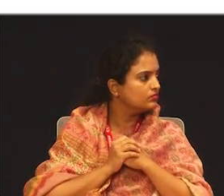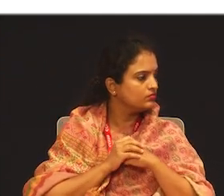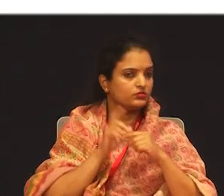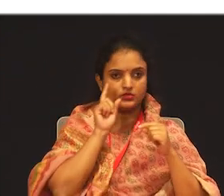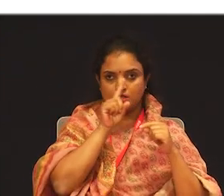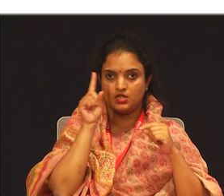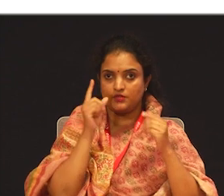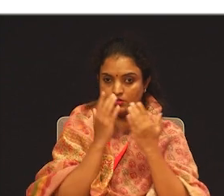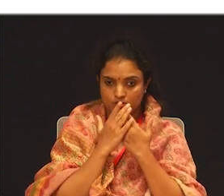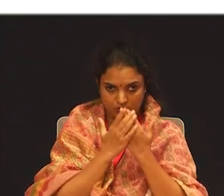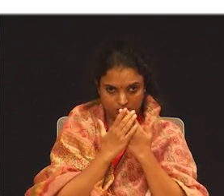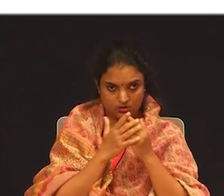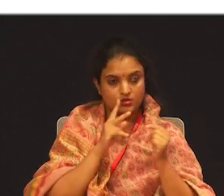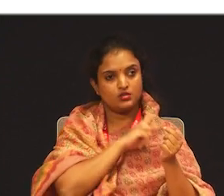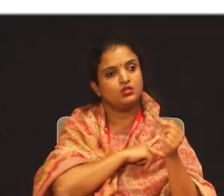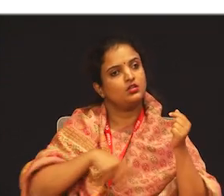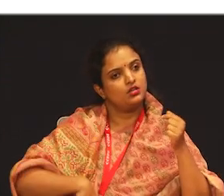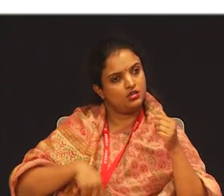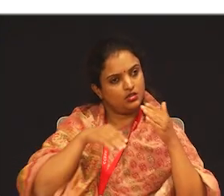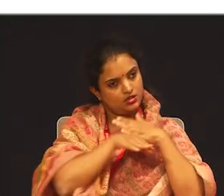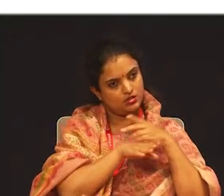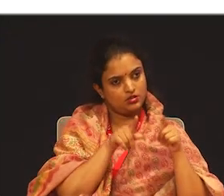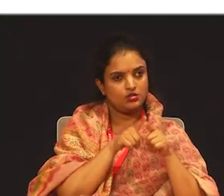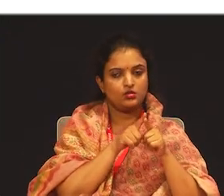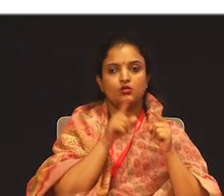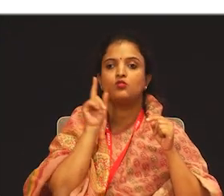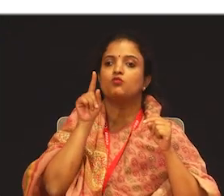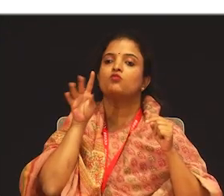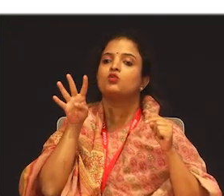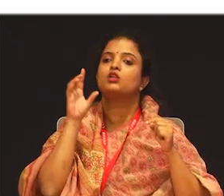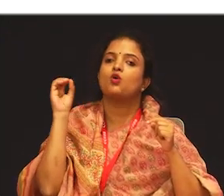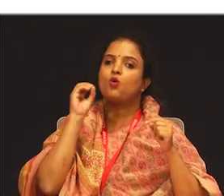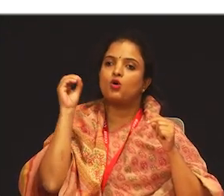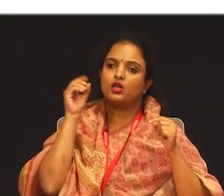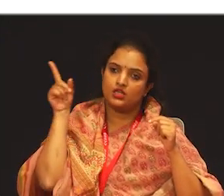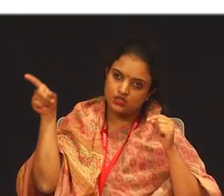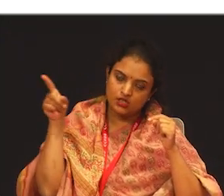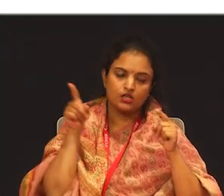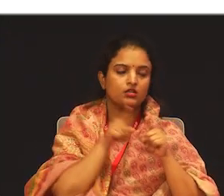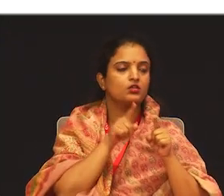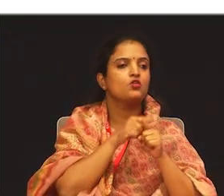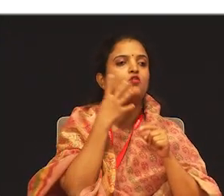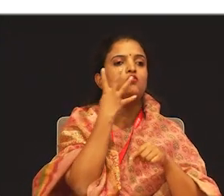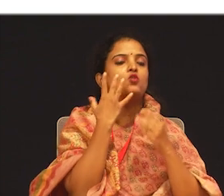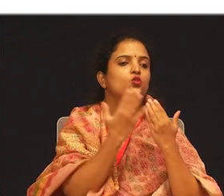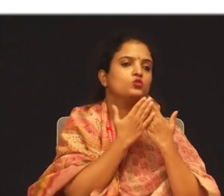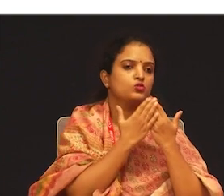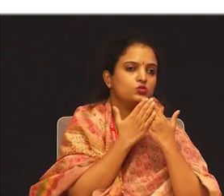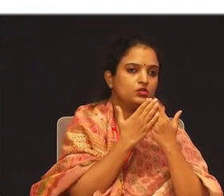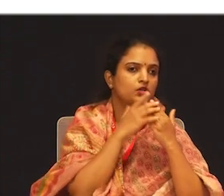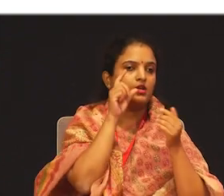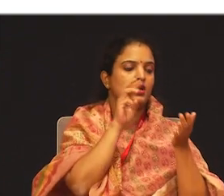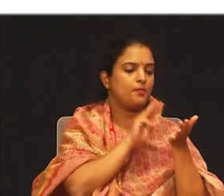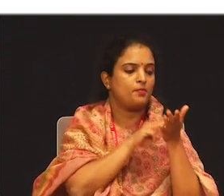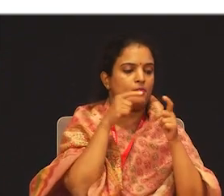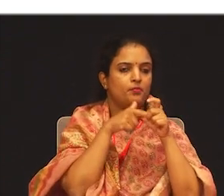11 schools in Karnataka, 14 schools in Odisha, 4 schools in